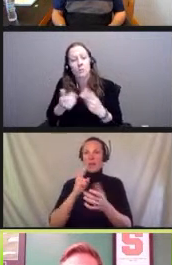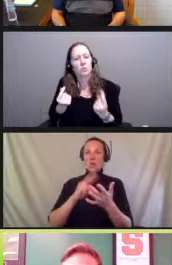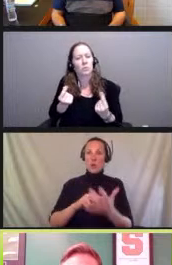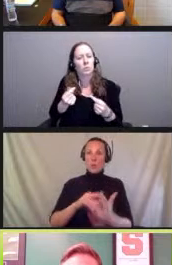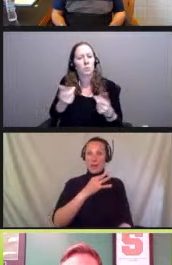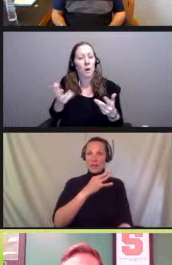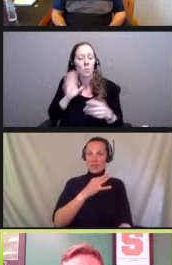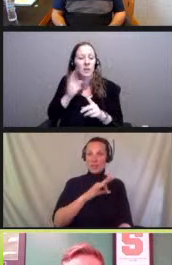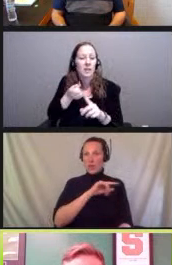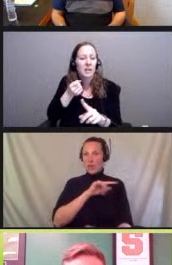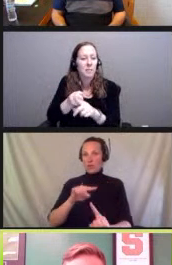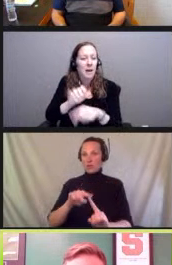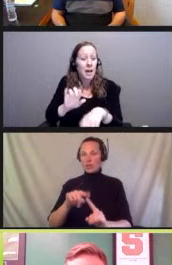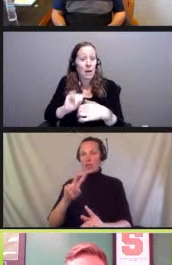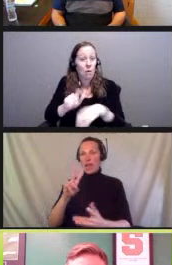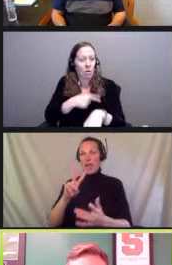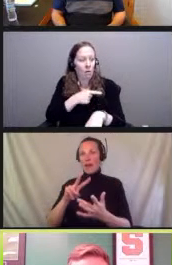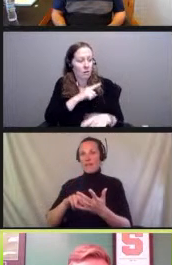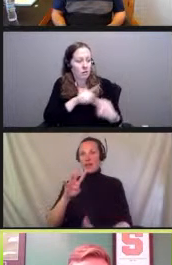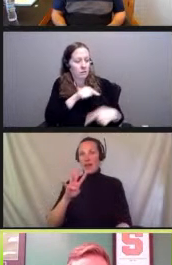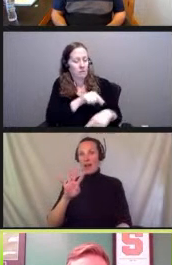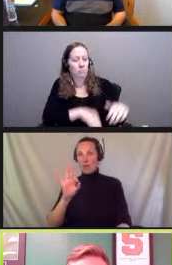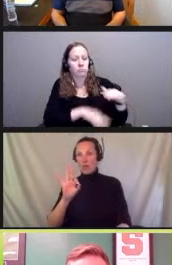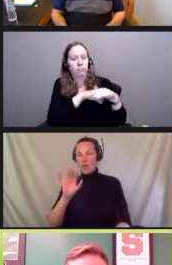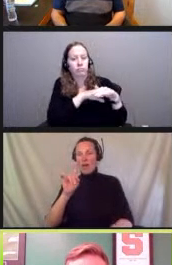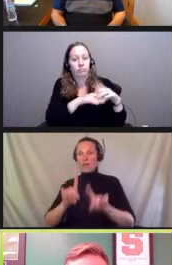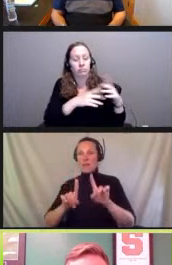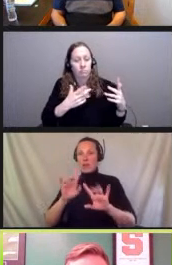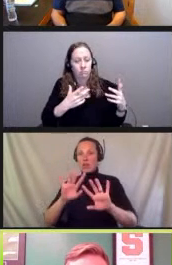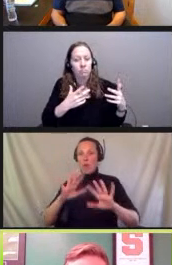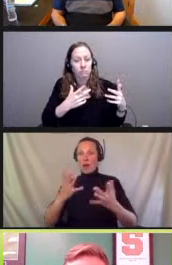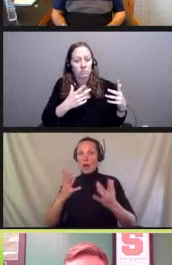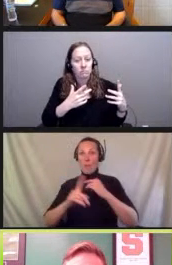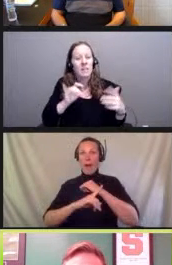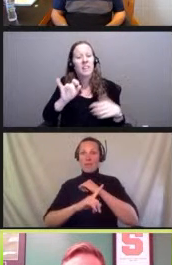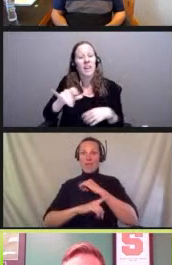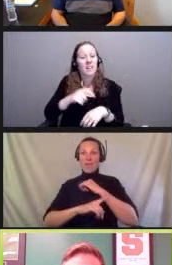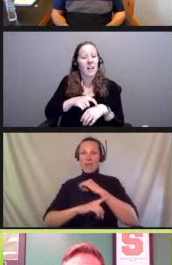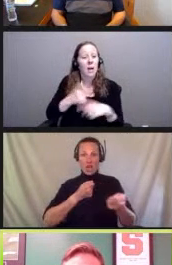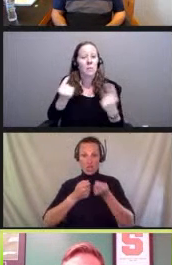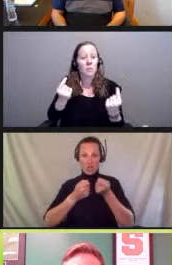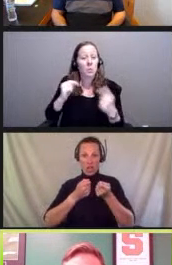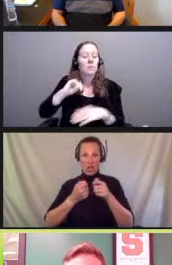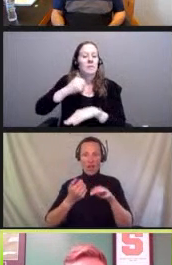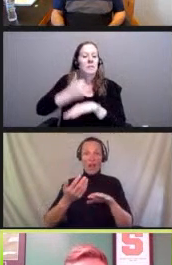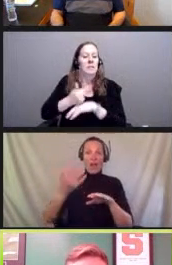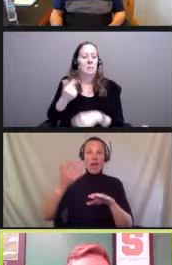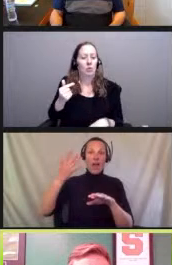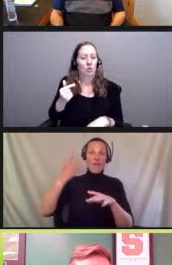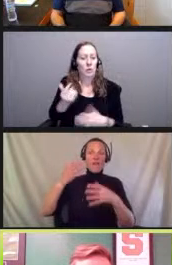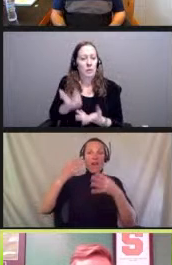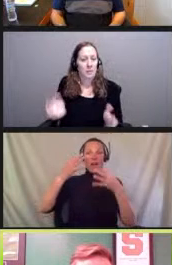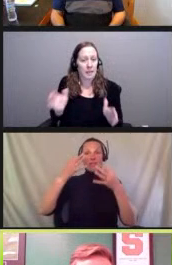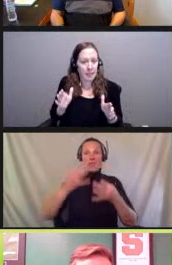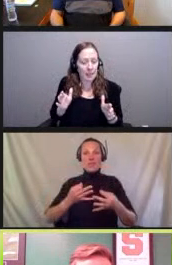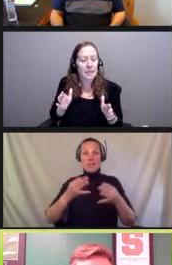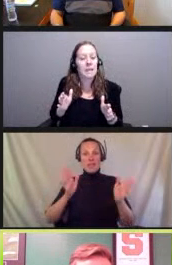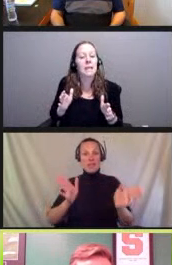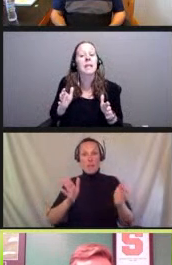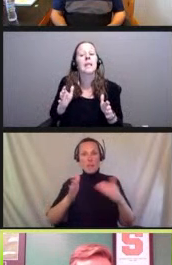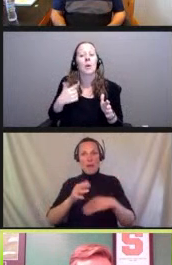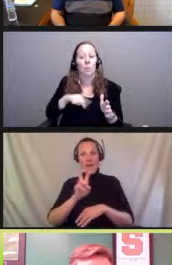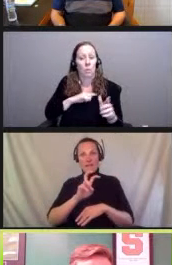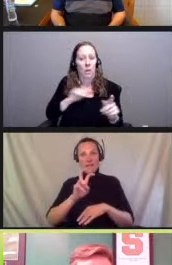the city manages waste. Of course, that was the time that we implemented the green bin and made other